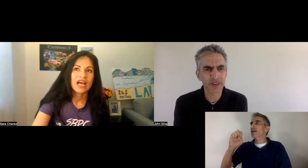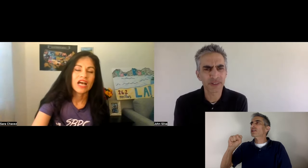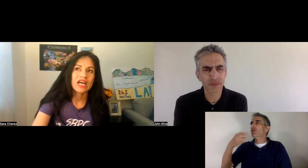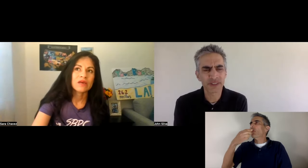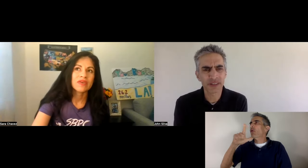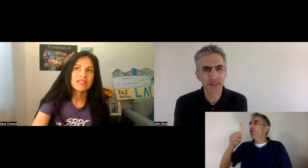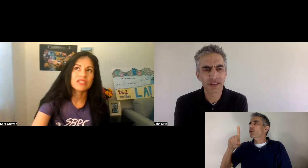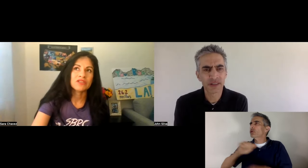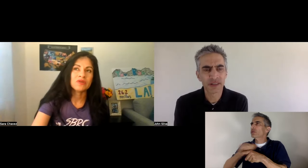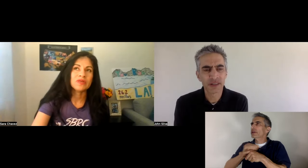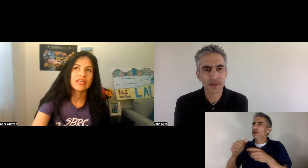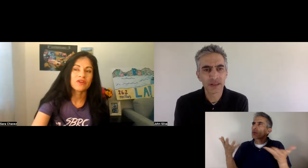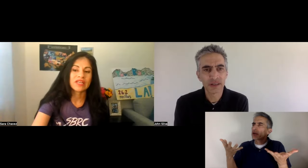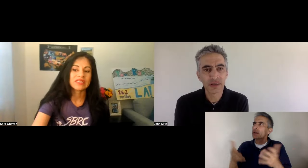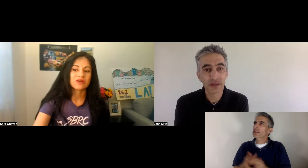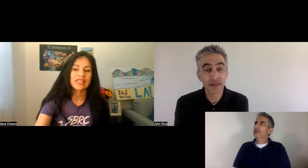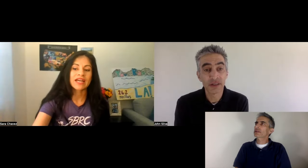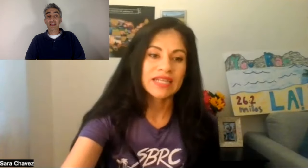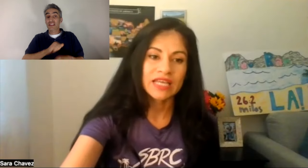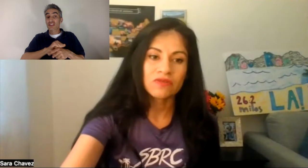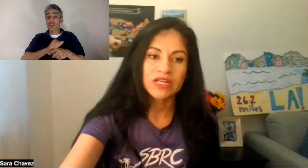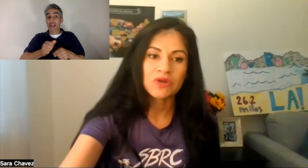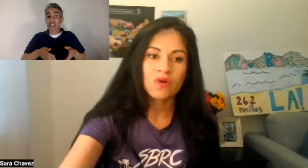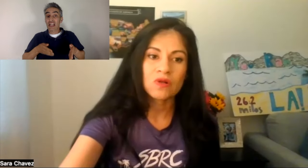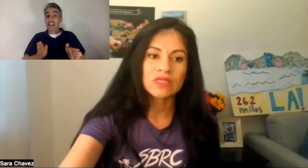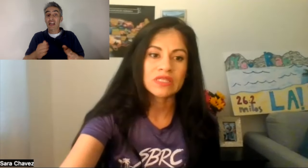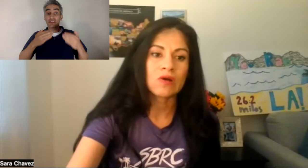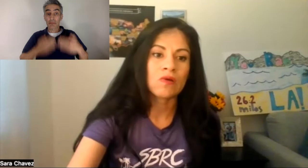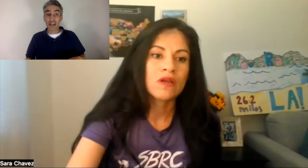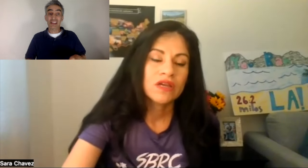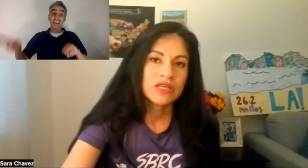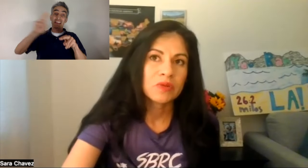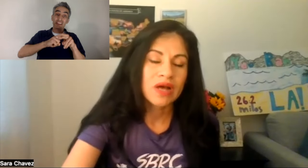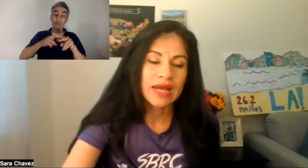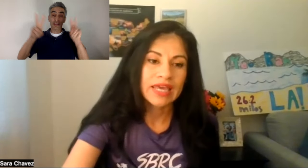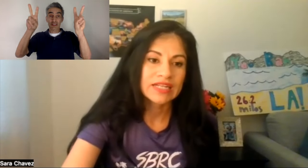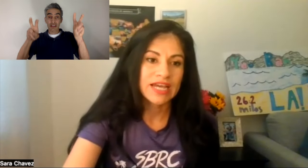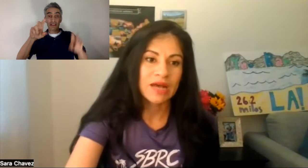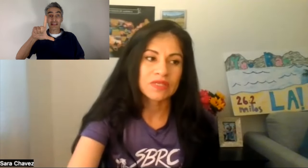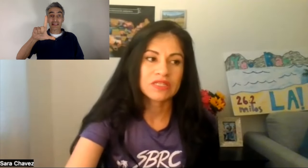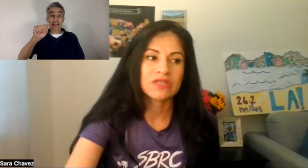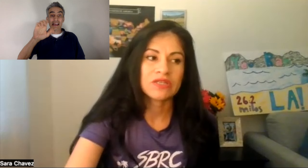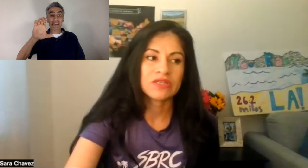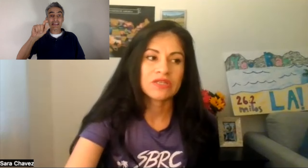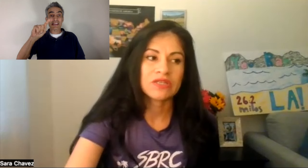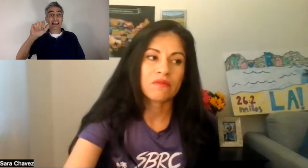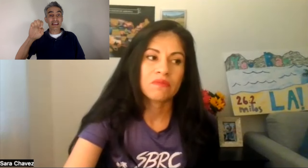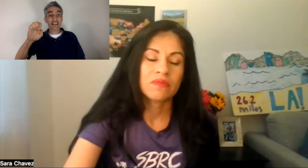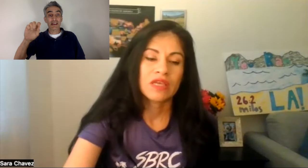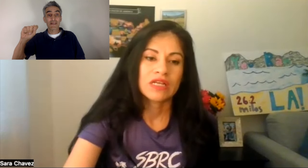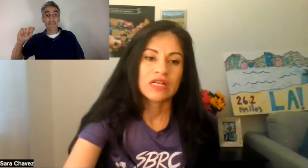training? It's to increase your lactate threshold. So your body adapts